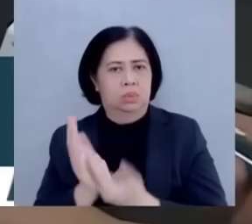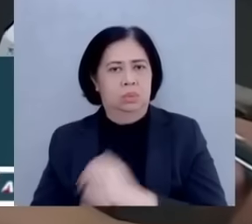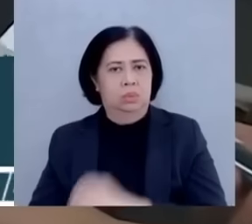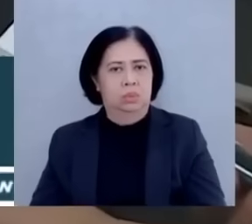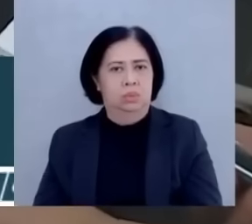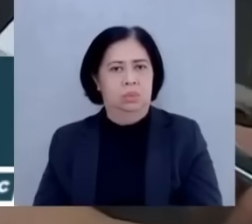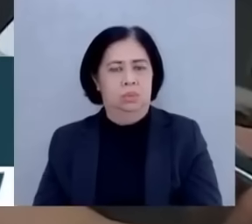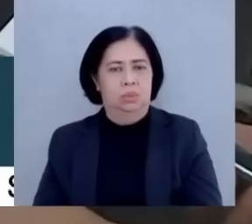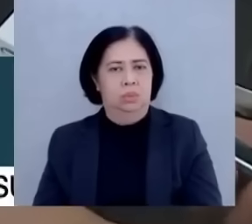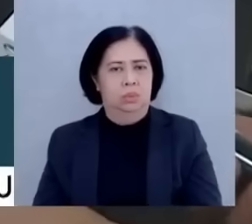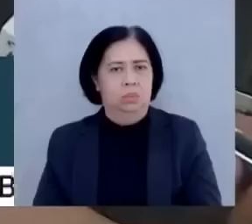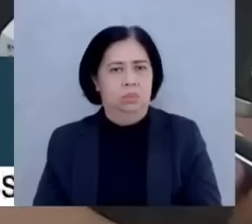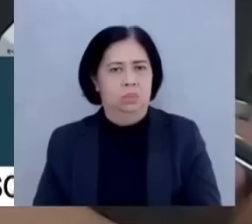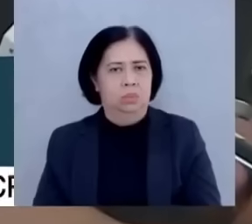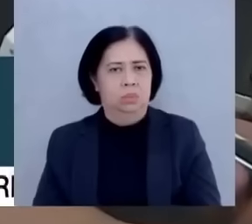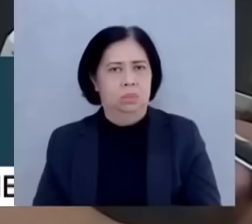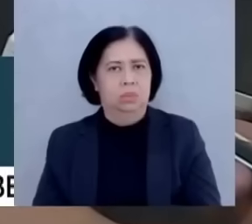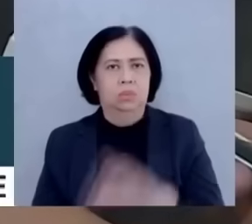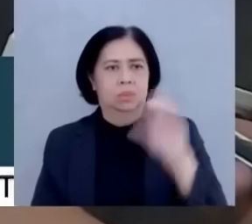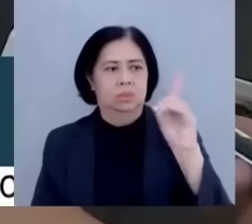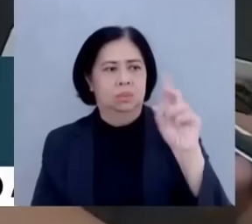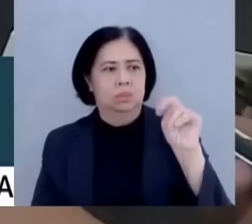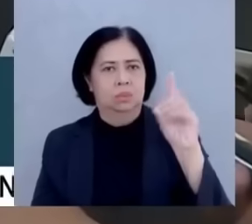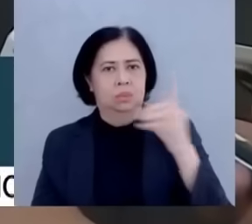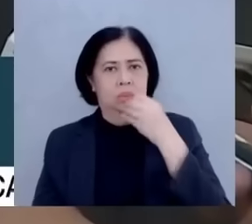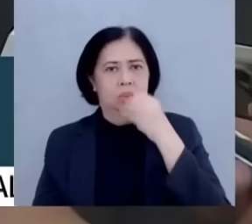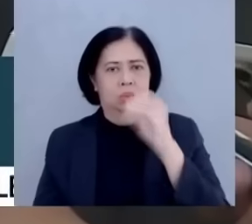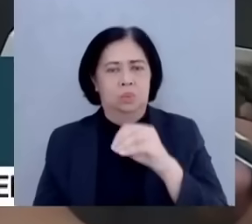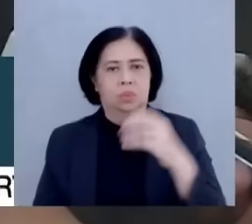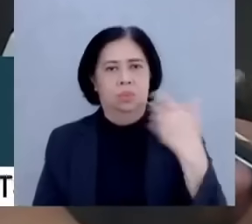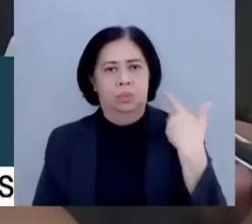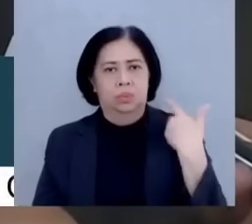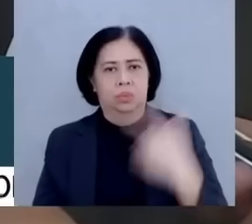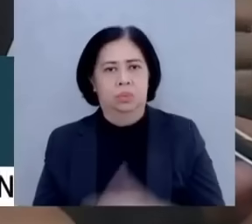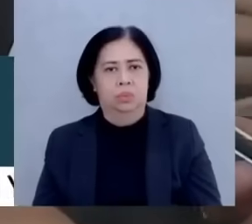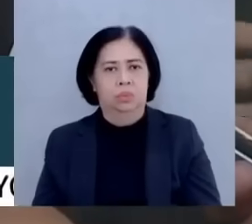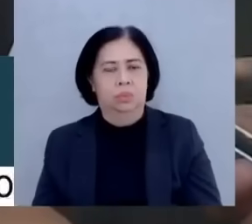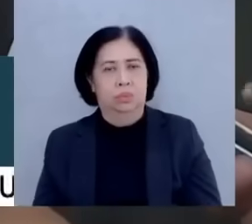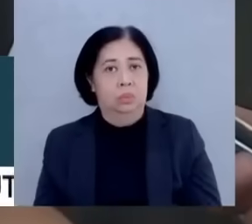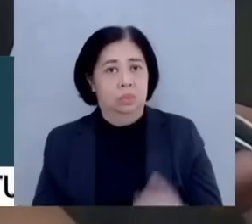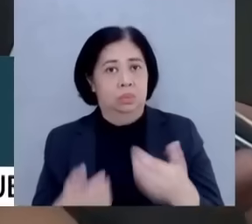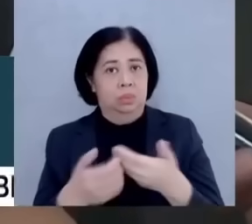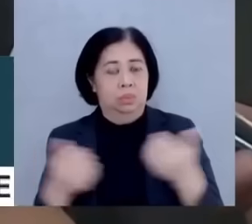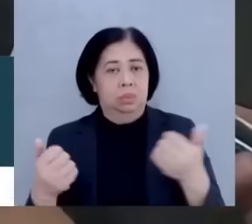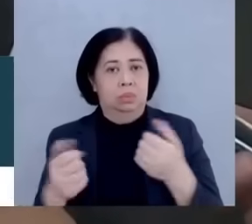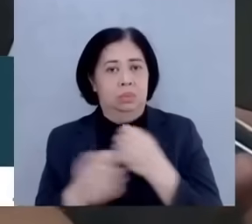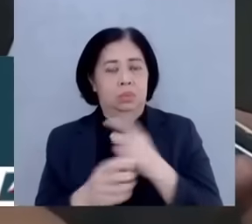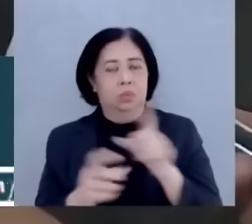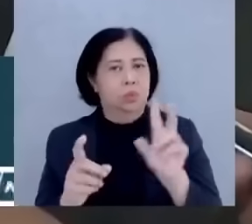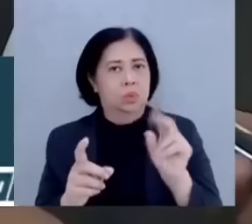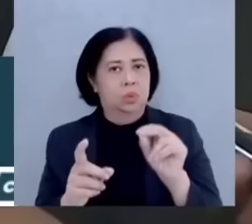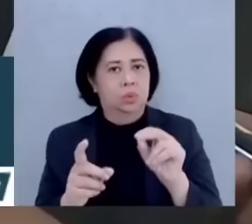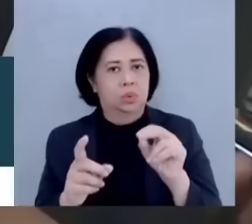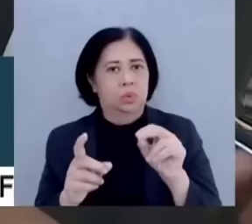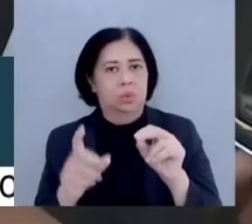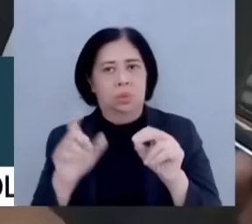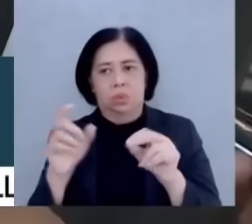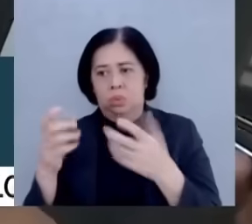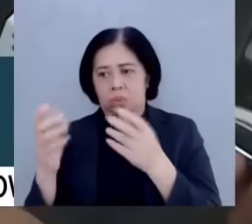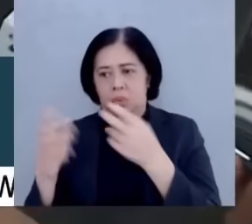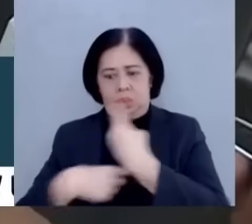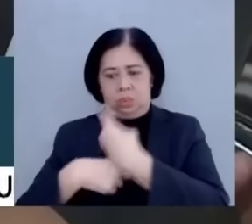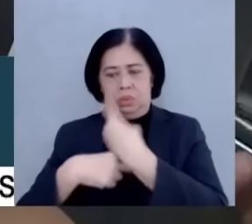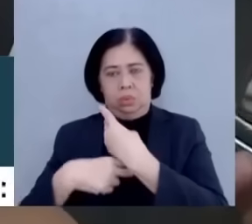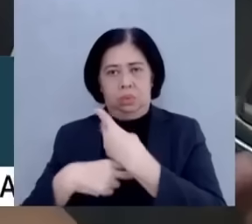proof. There's a DND order. You're separating your security. Yes, no. Tucking my security under